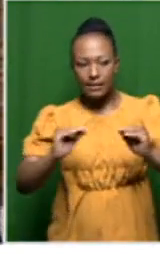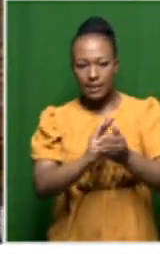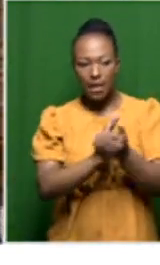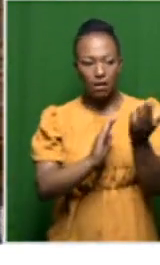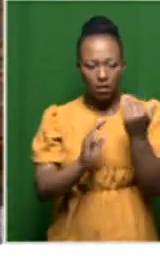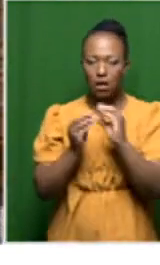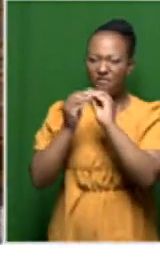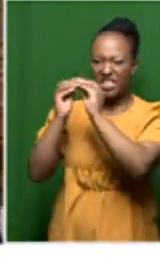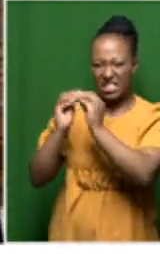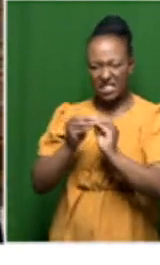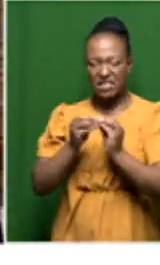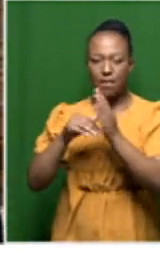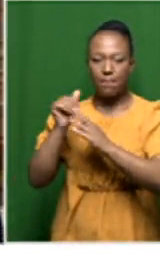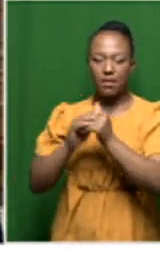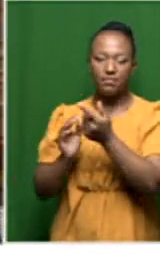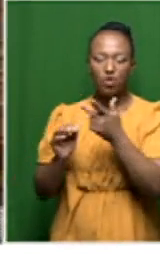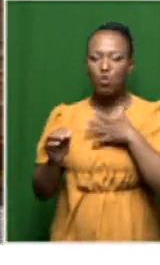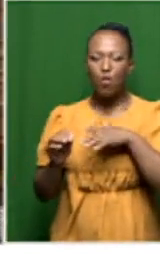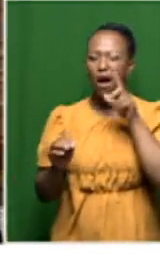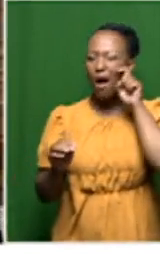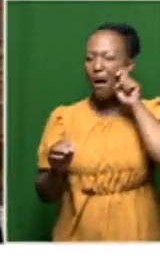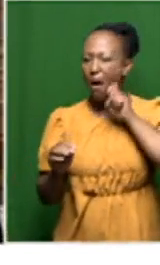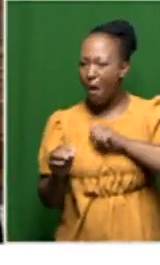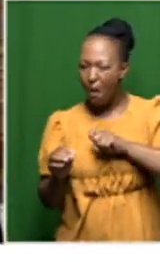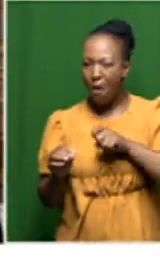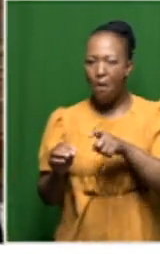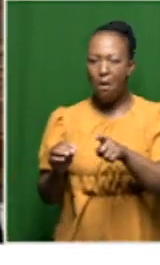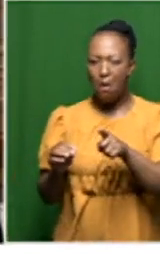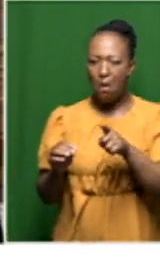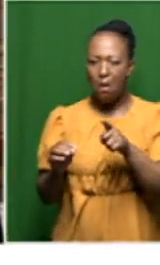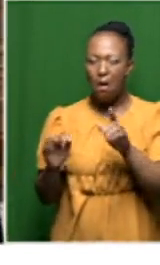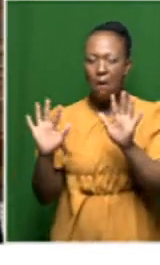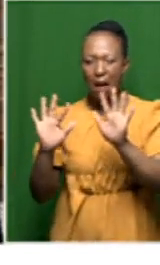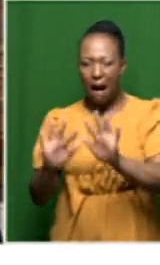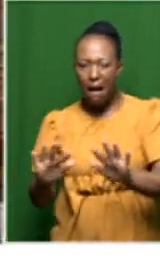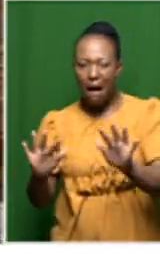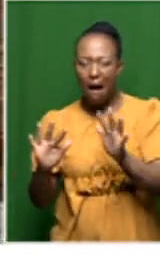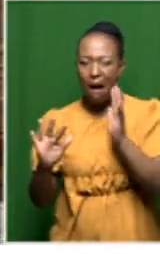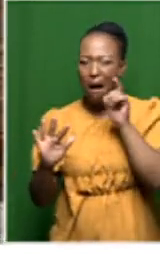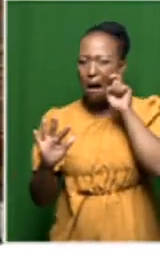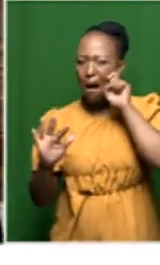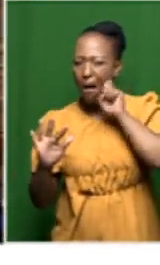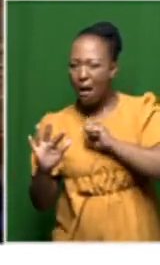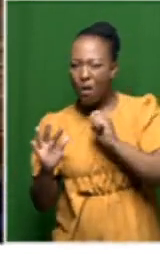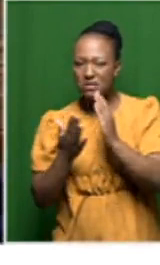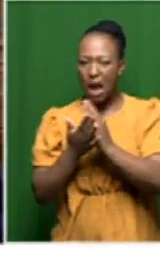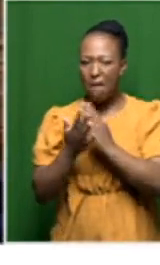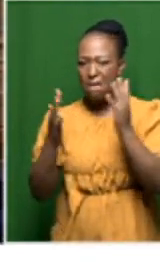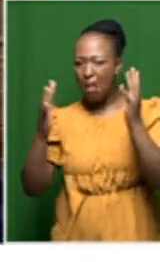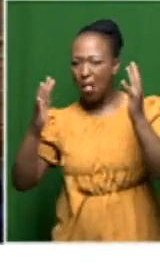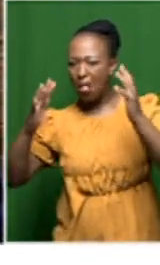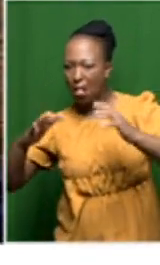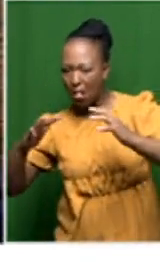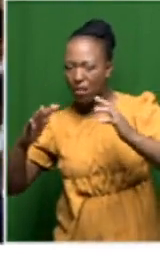that they don't dilapidate. We don't repeat this bad history of having